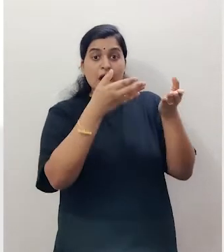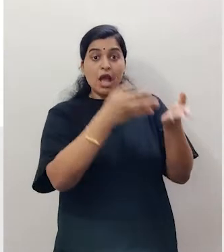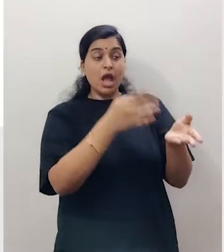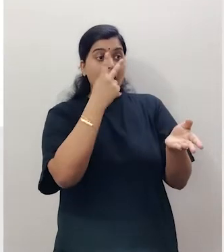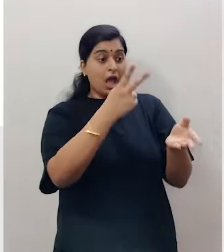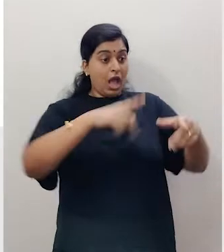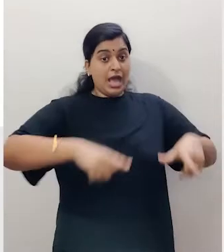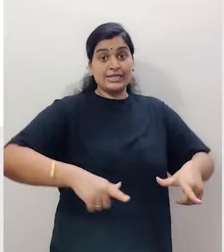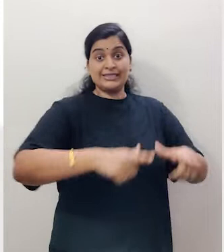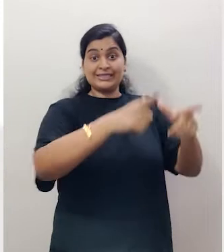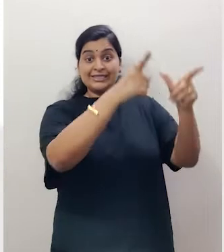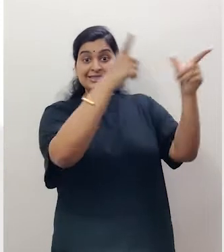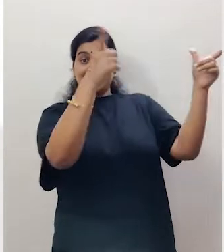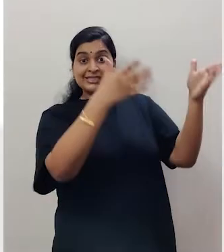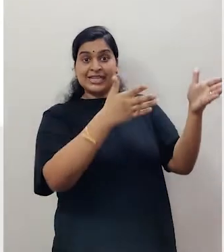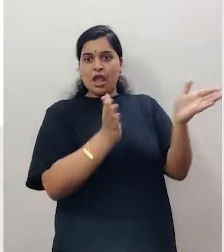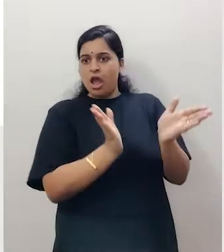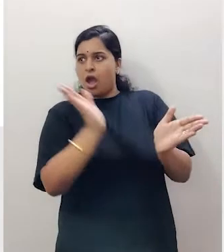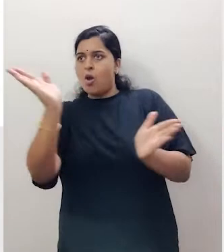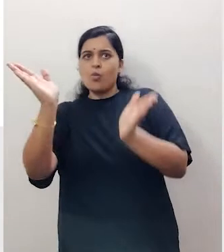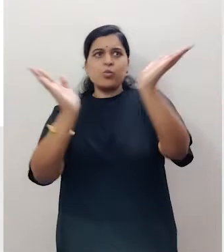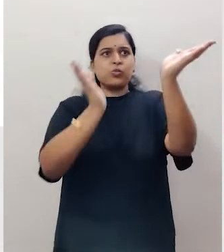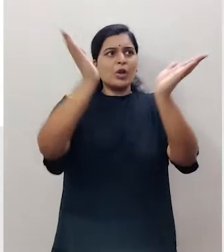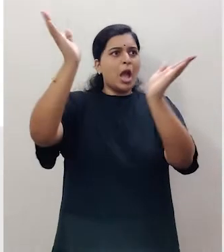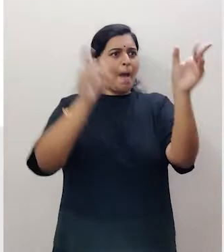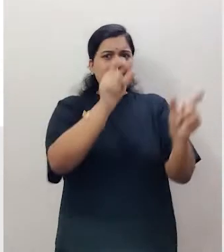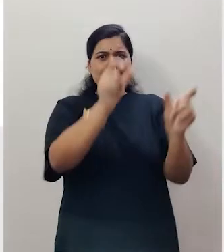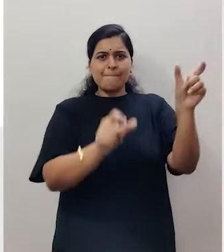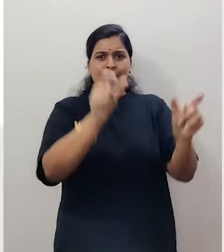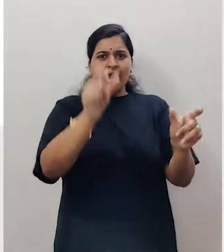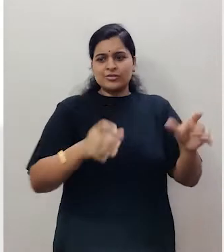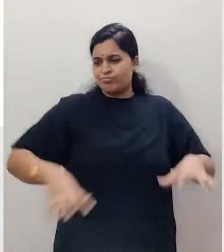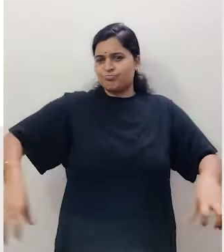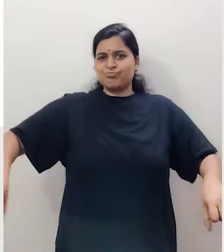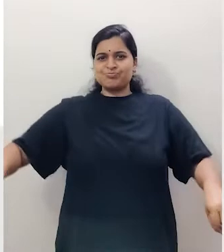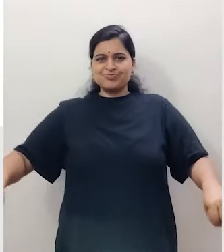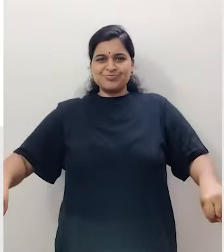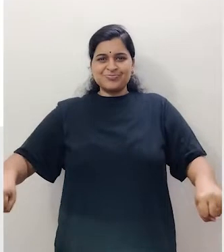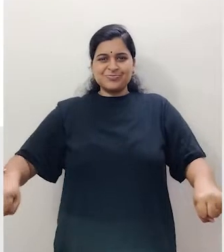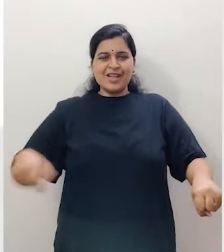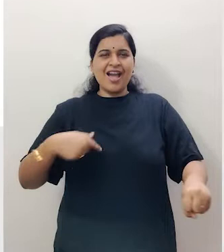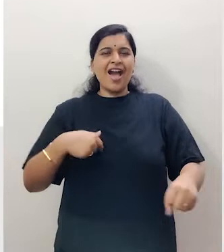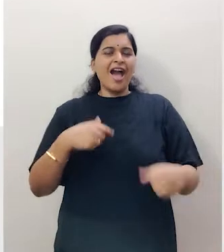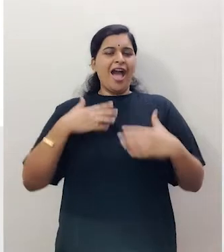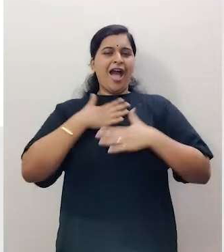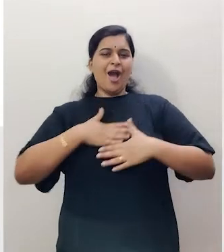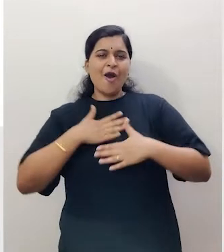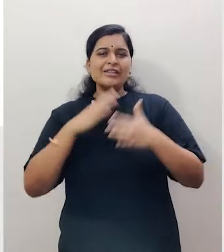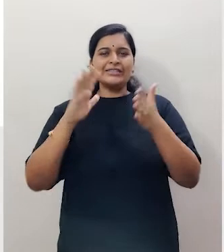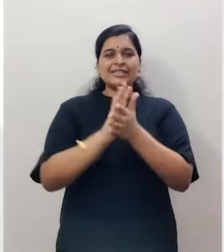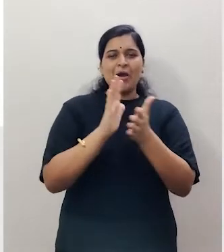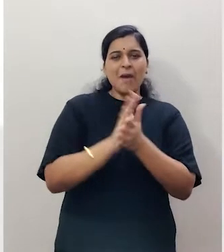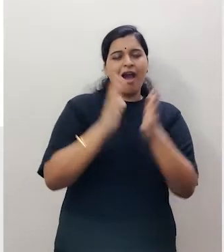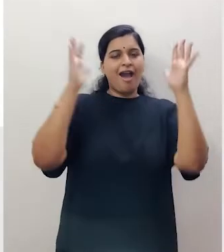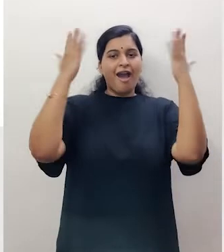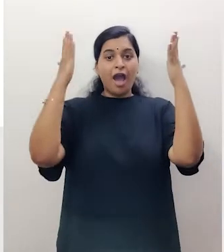branches, arms aloft in a joyous celebratory pose. Yet there's a hint towards his later work that sees the figures becoming cocoon-like